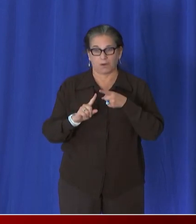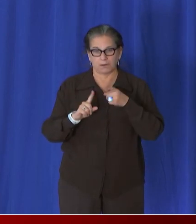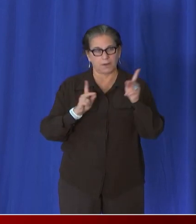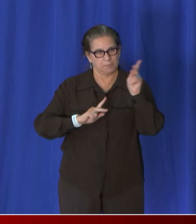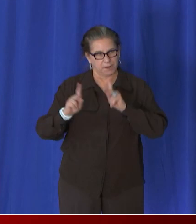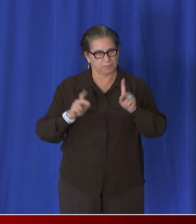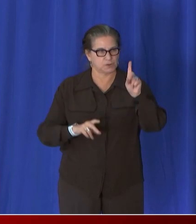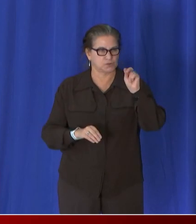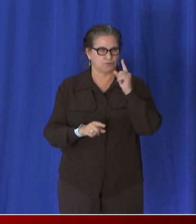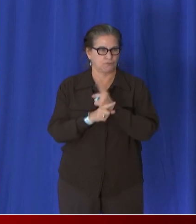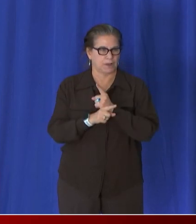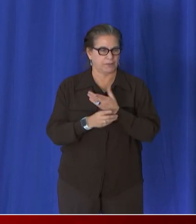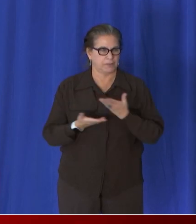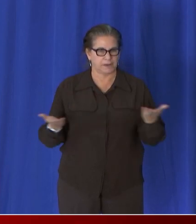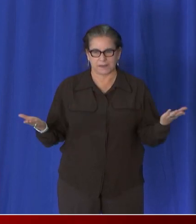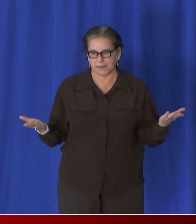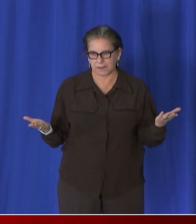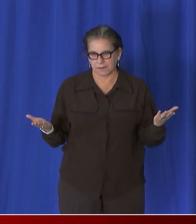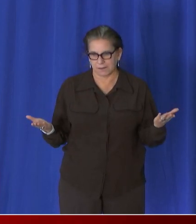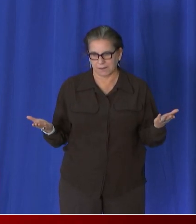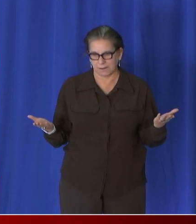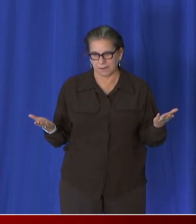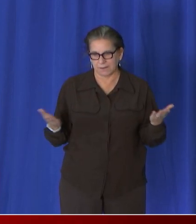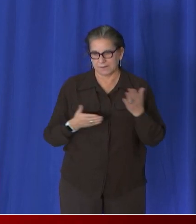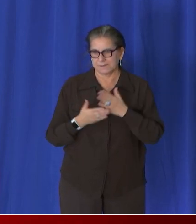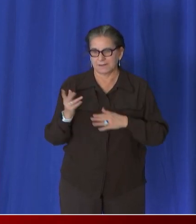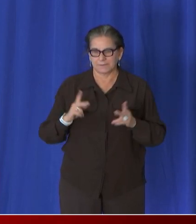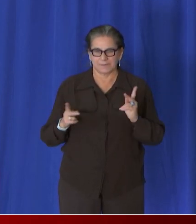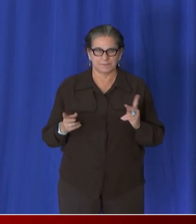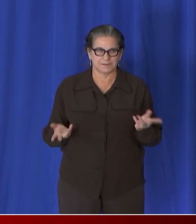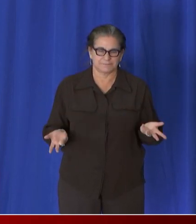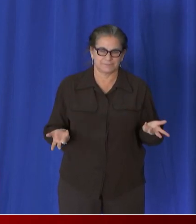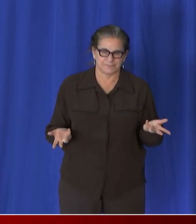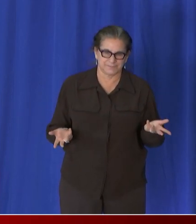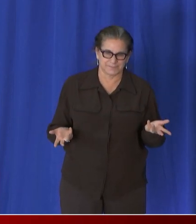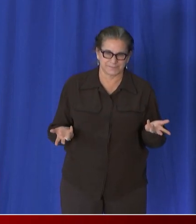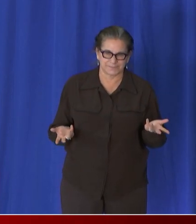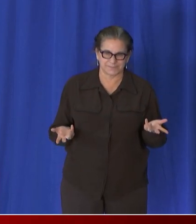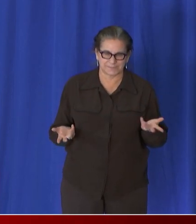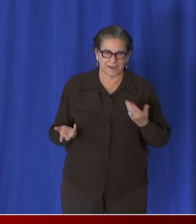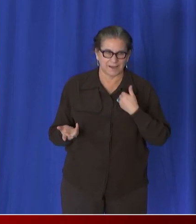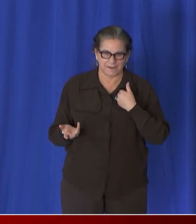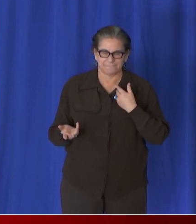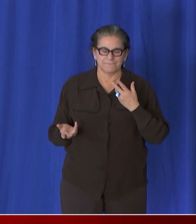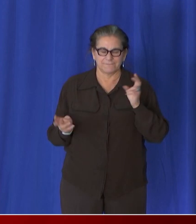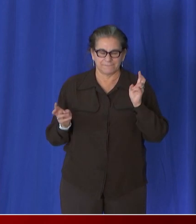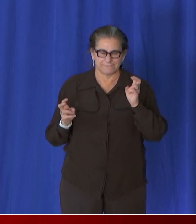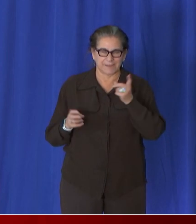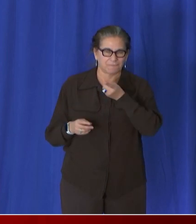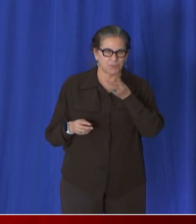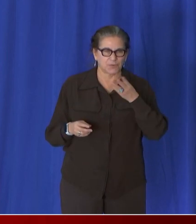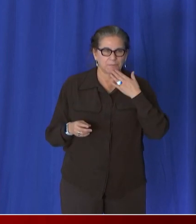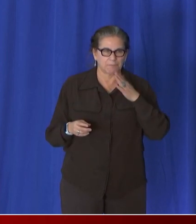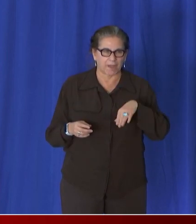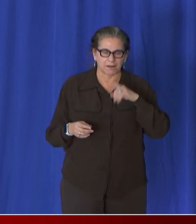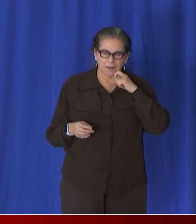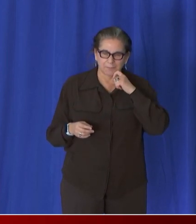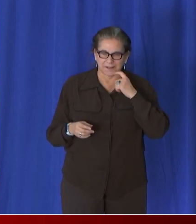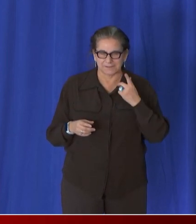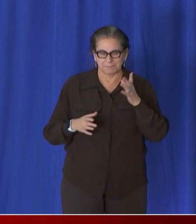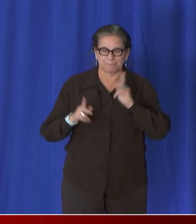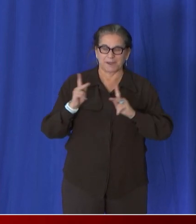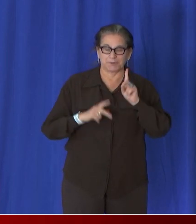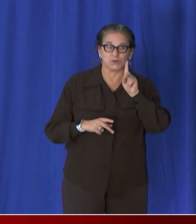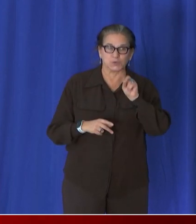One librarian that made a bad decision in our schools, but I think the vast majority of people who are waiting